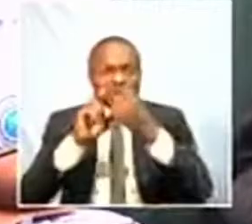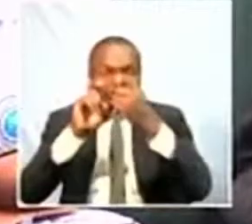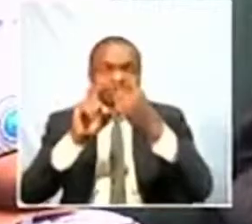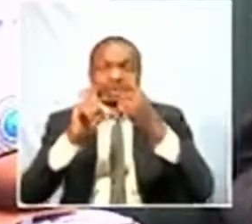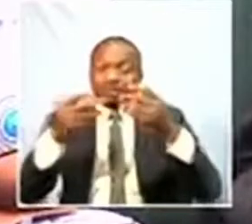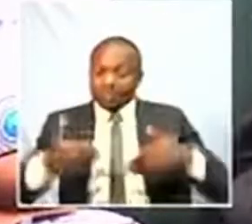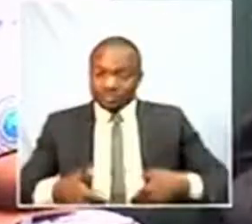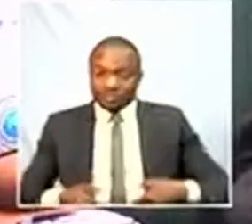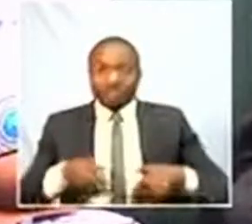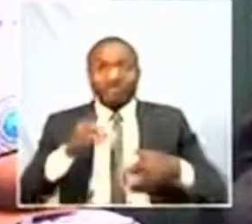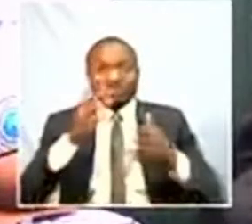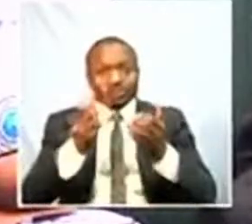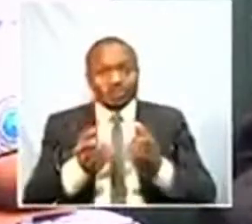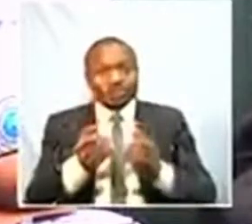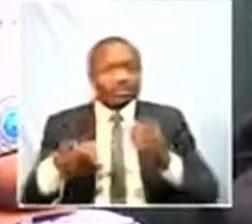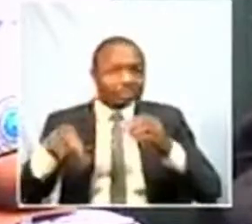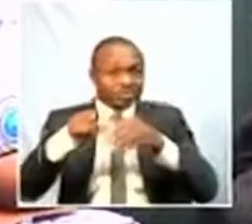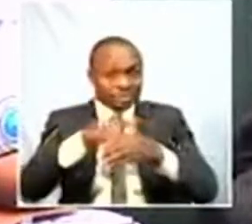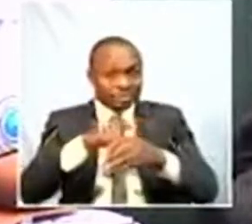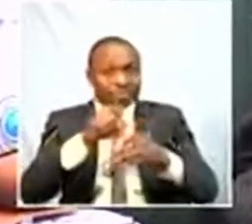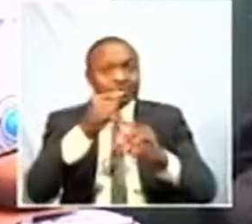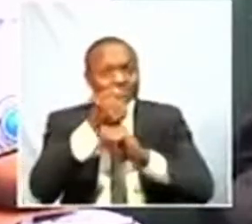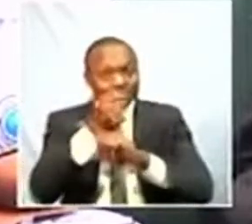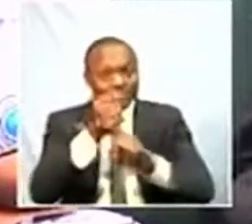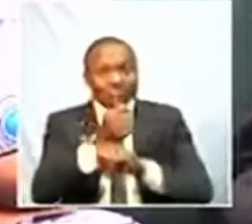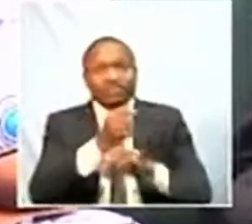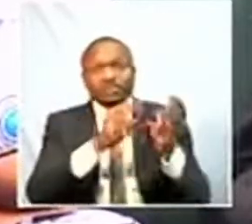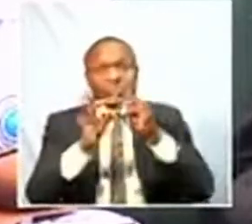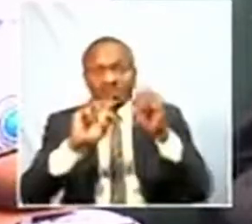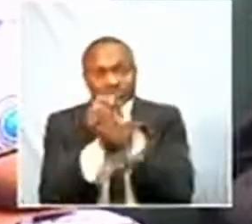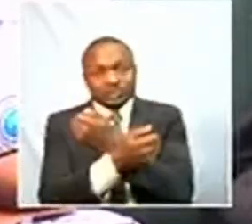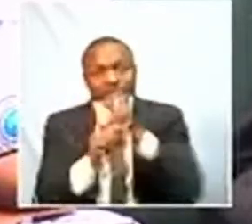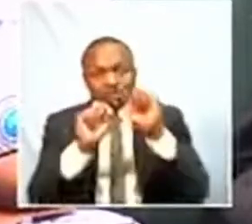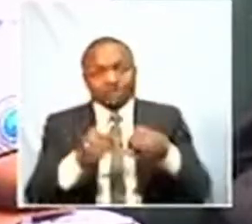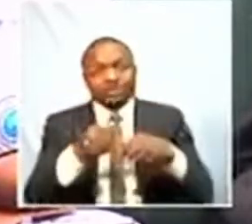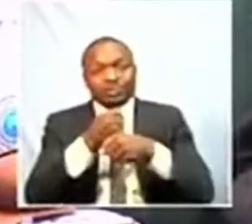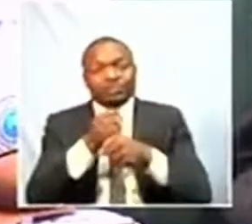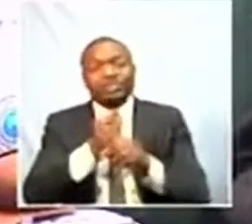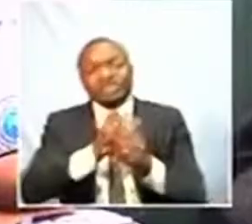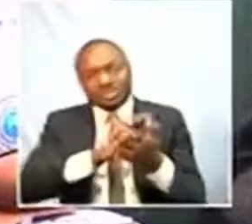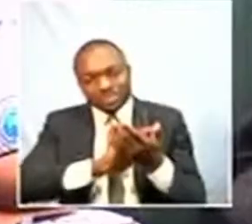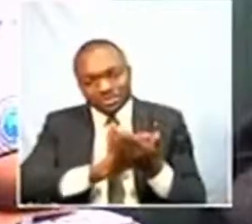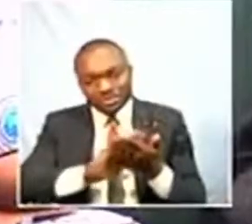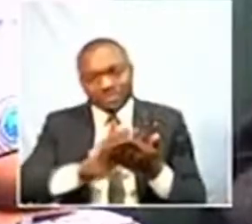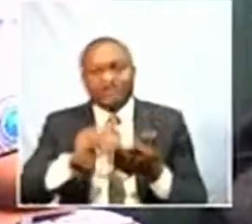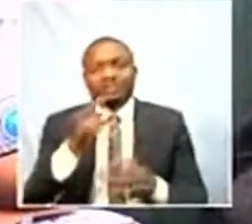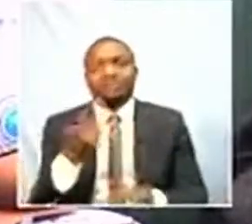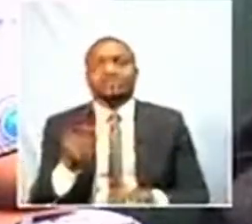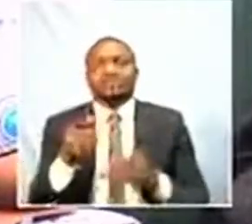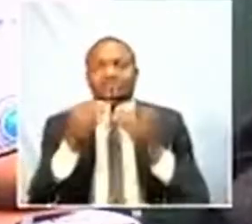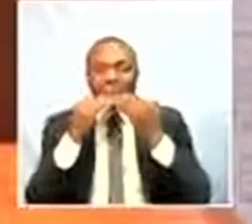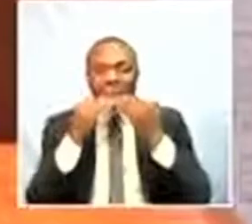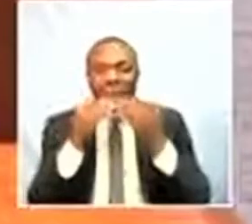to take an active part in the fight against climate change. Together we can make a clean, green, and healthy environment. I submit.